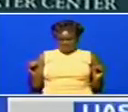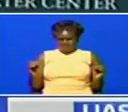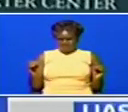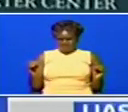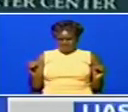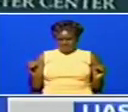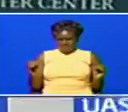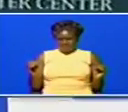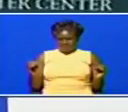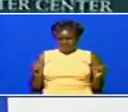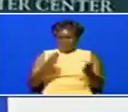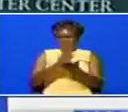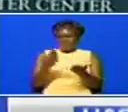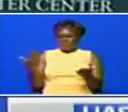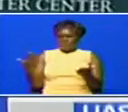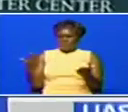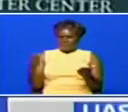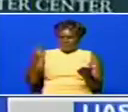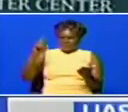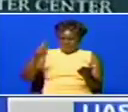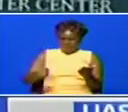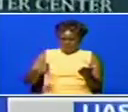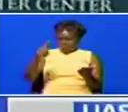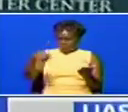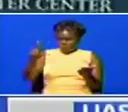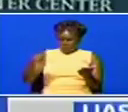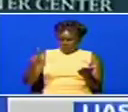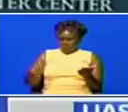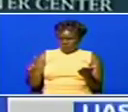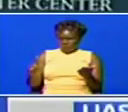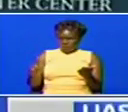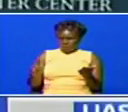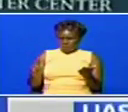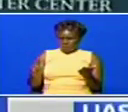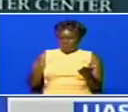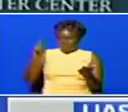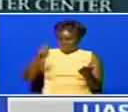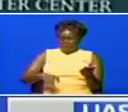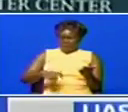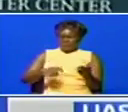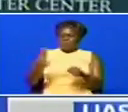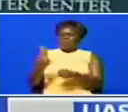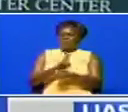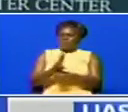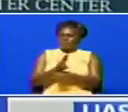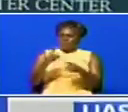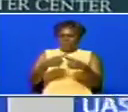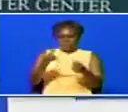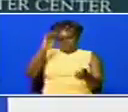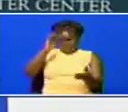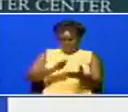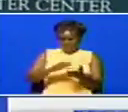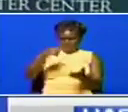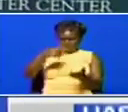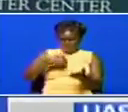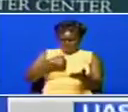there are things that need to be refined and corrected, lessons that need to be applied. But believe me, this